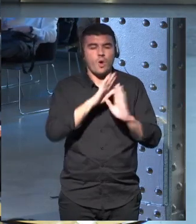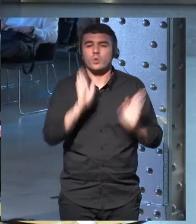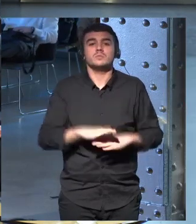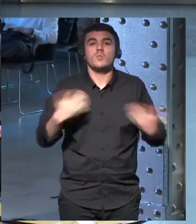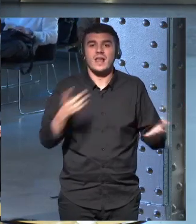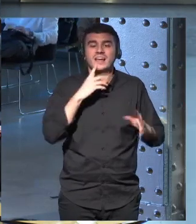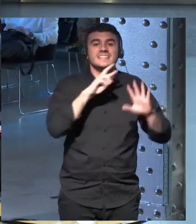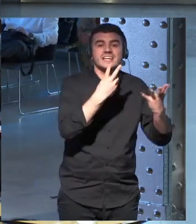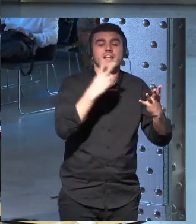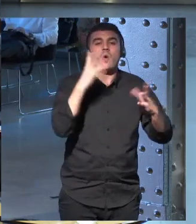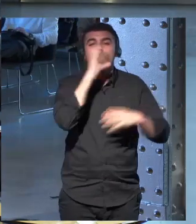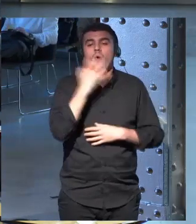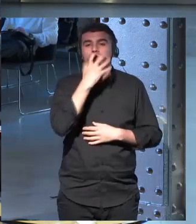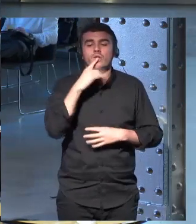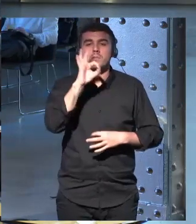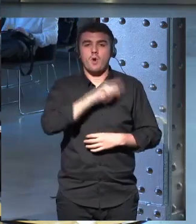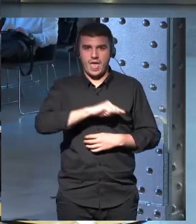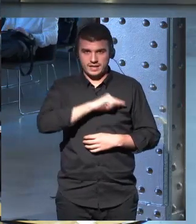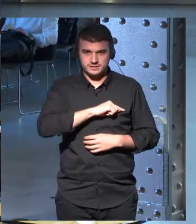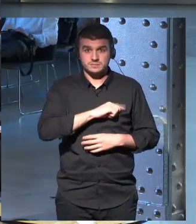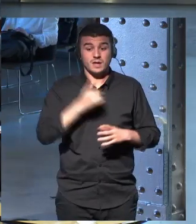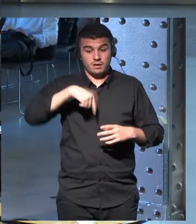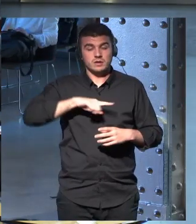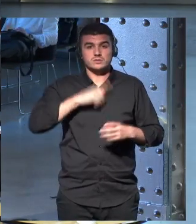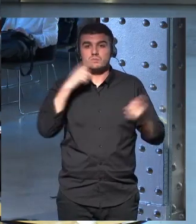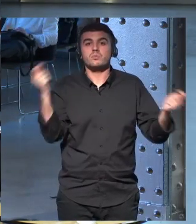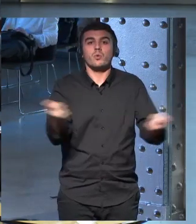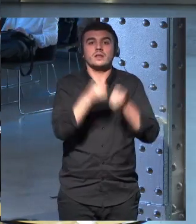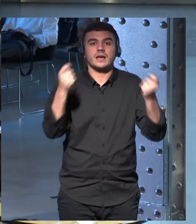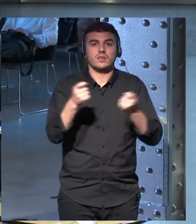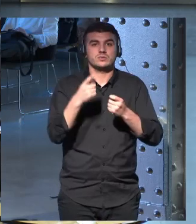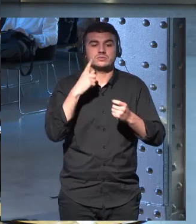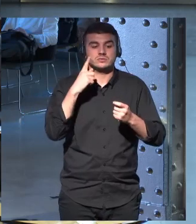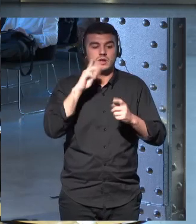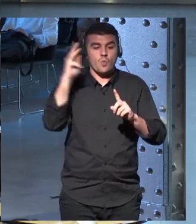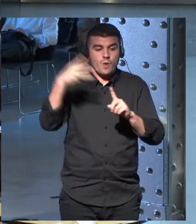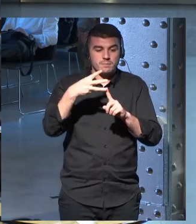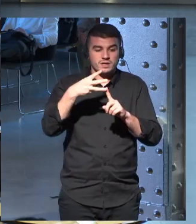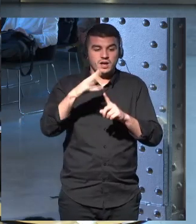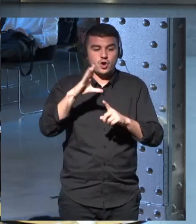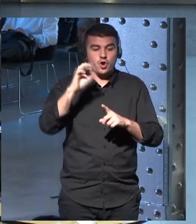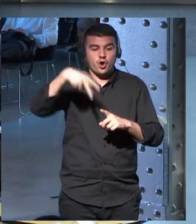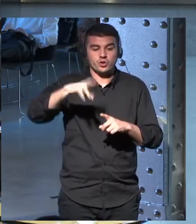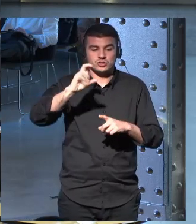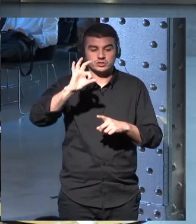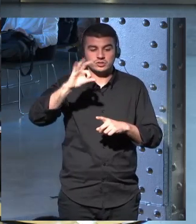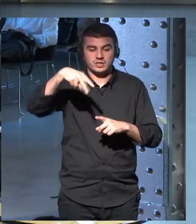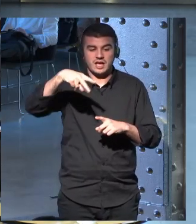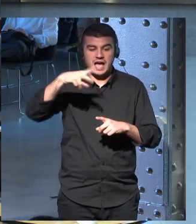a book. And this is the Cuentos Morales, Moral